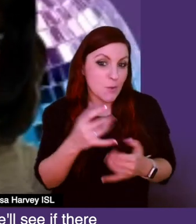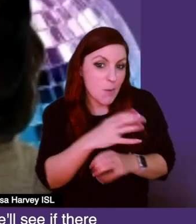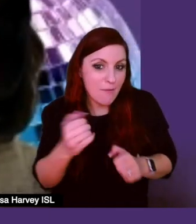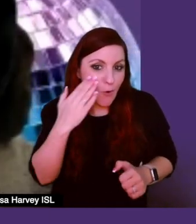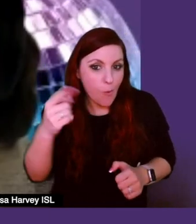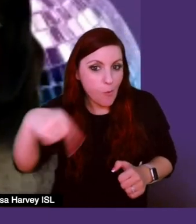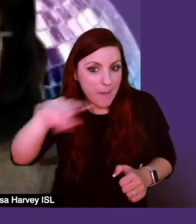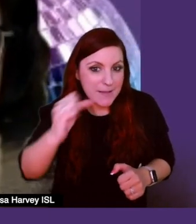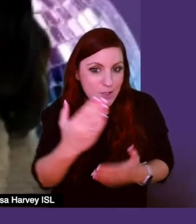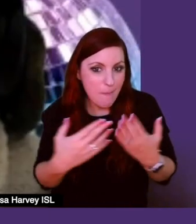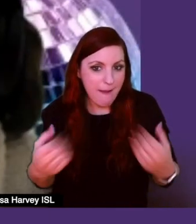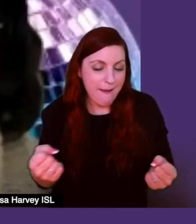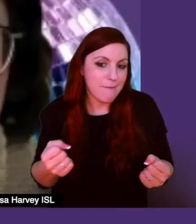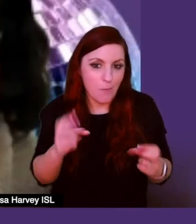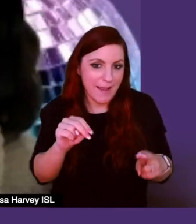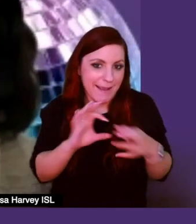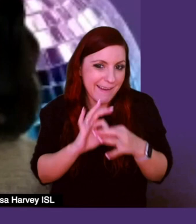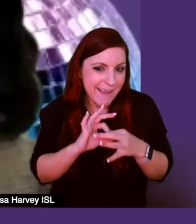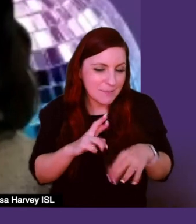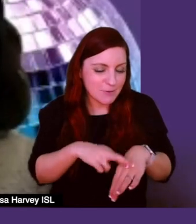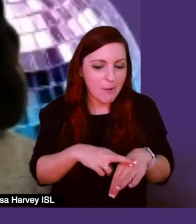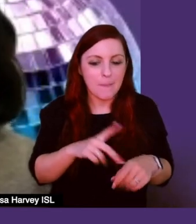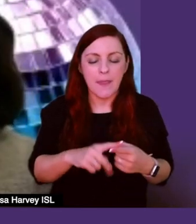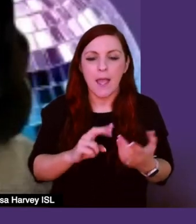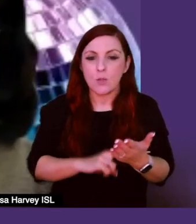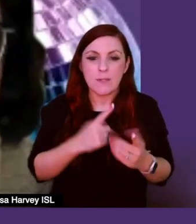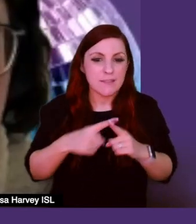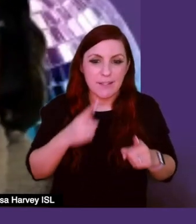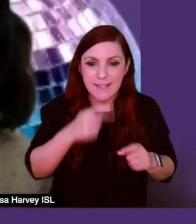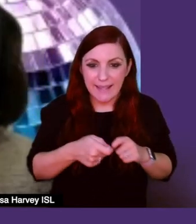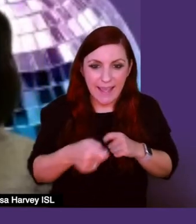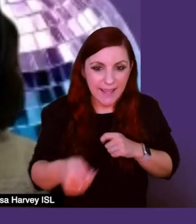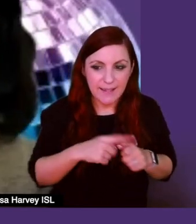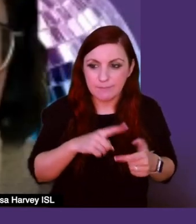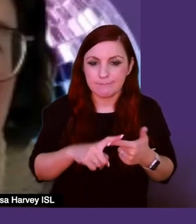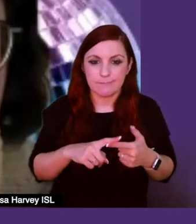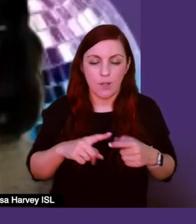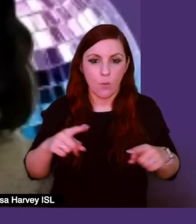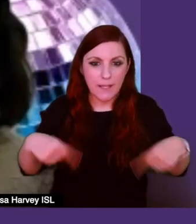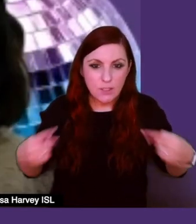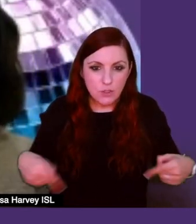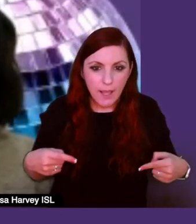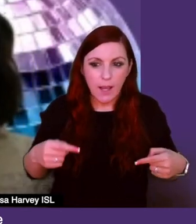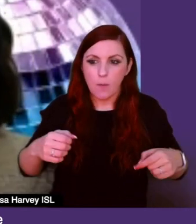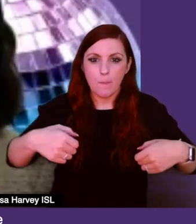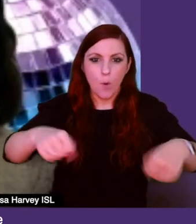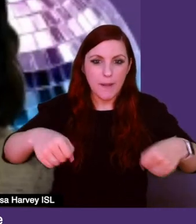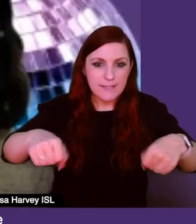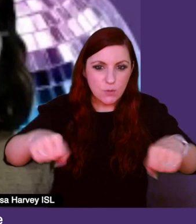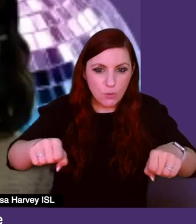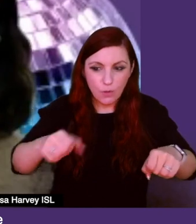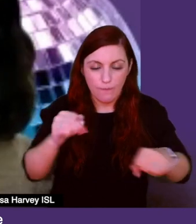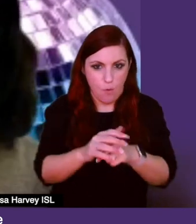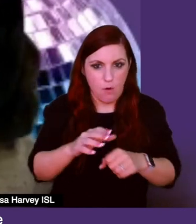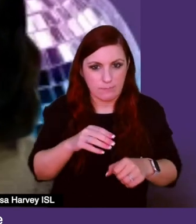each other. I use a variety of mobility devices to get around. I use a cane, a wheelchair, a mobility scooter. And I've been